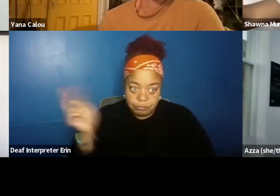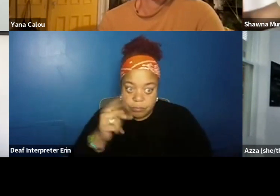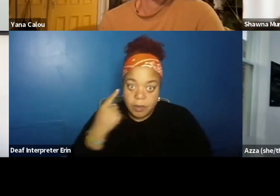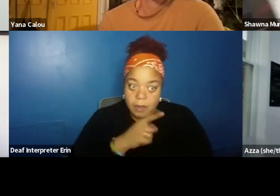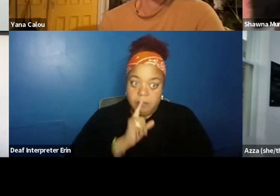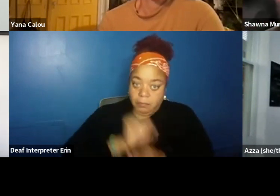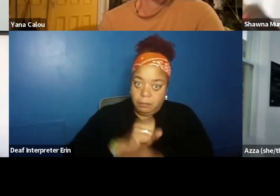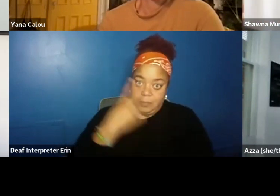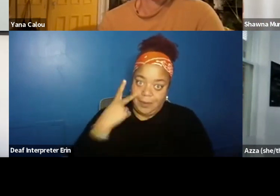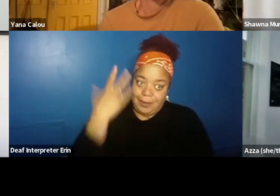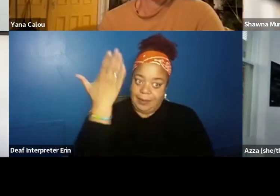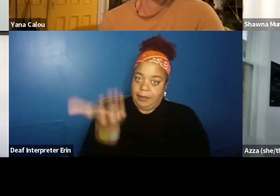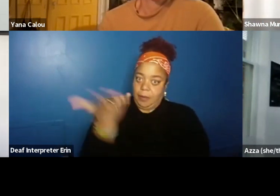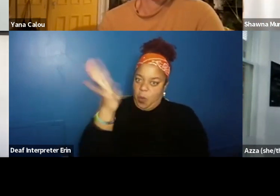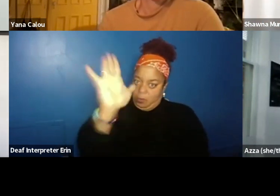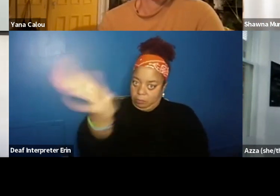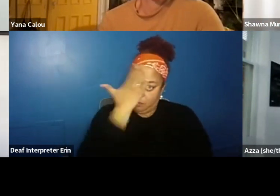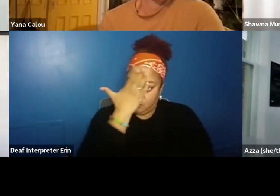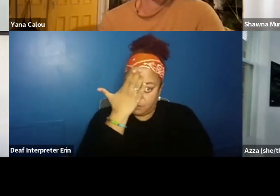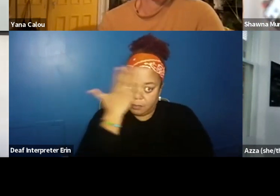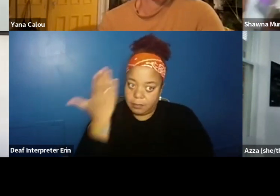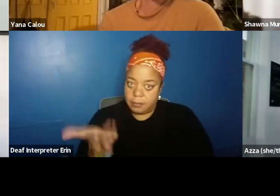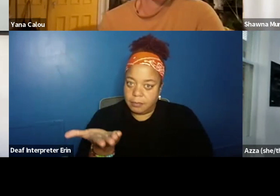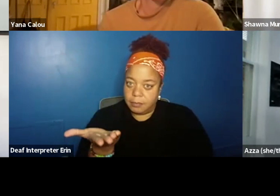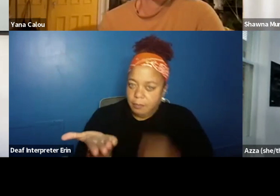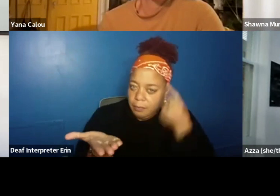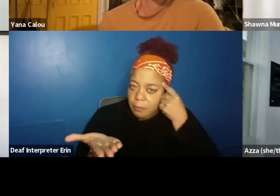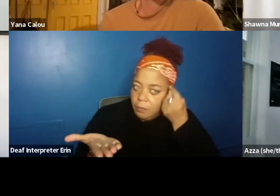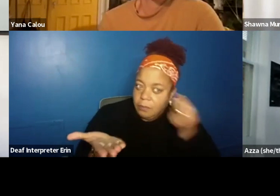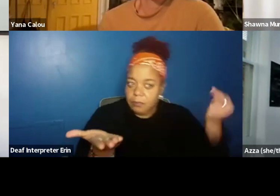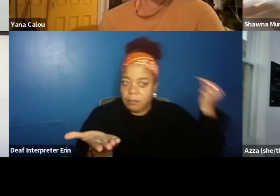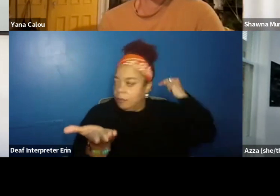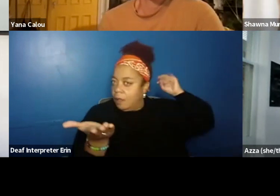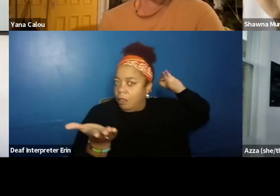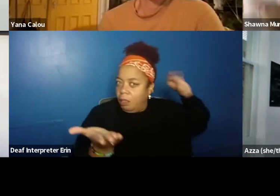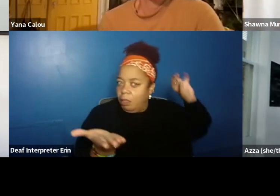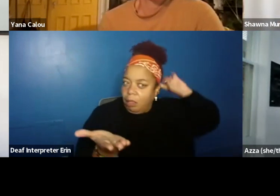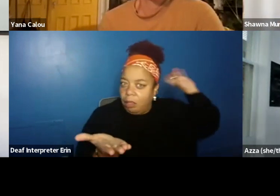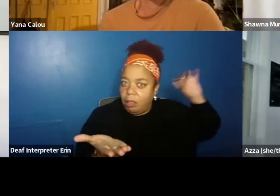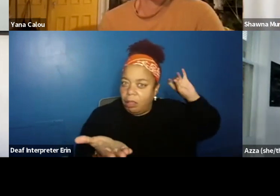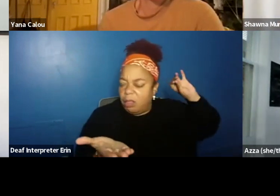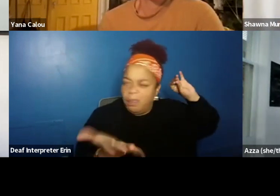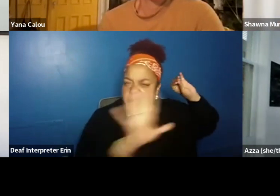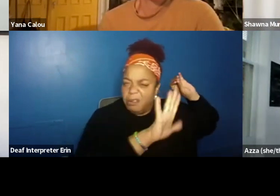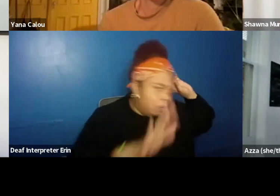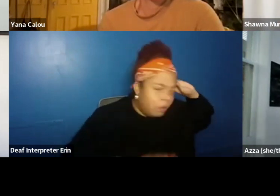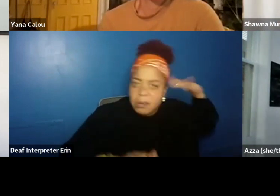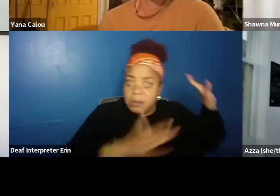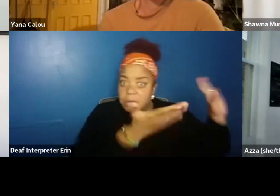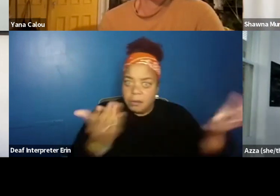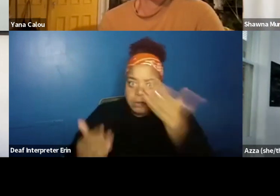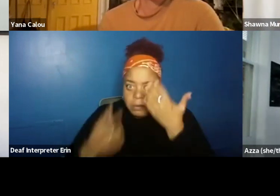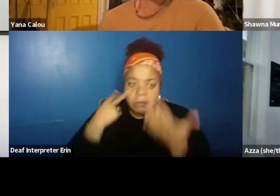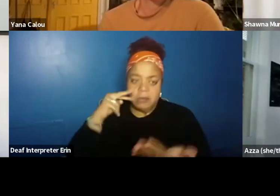instead of, you know, ruminating on what's happening on our phone, on our screens. And this is Shauna,